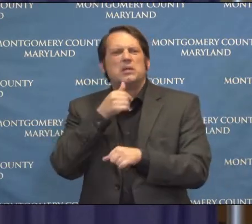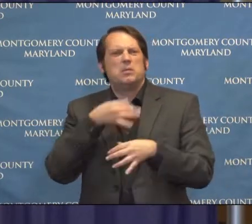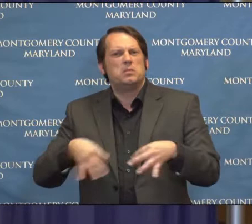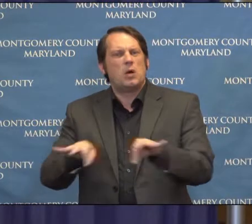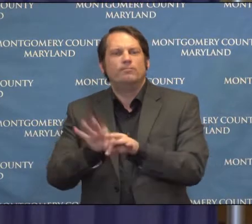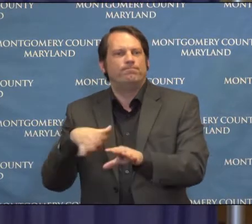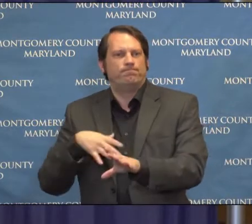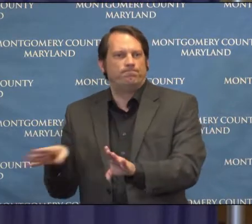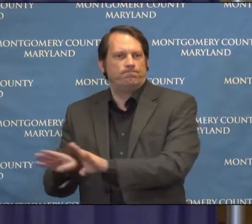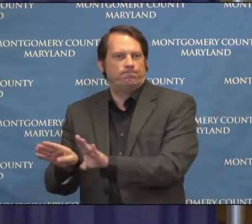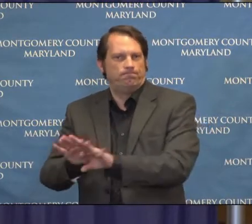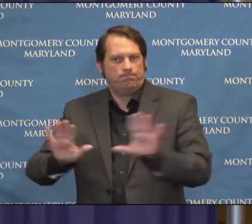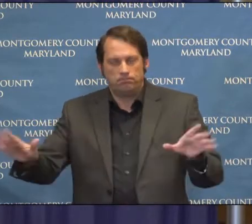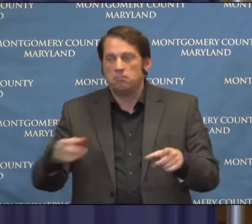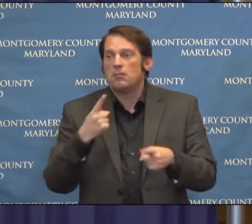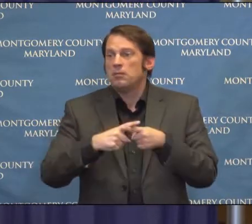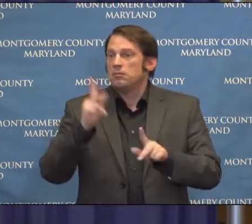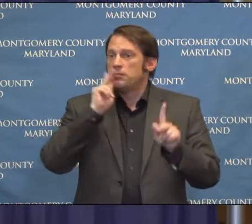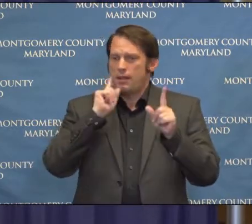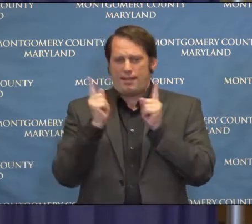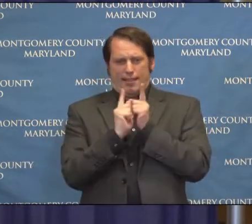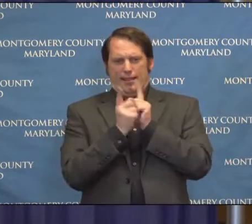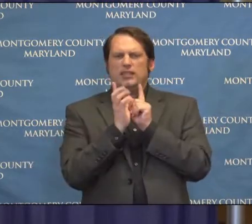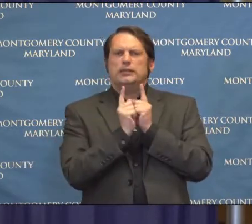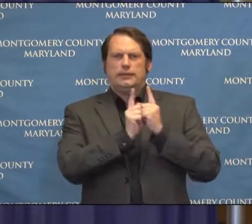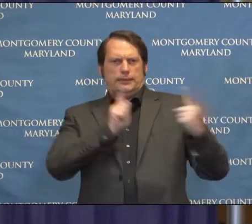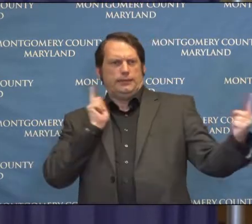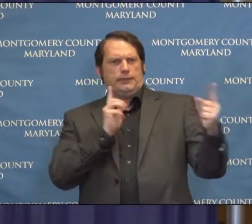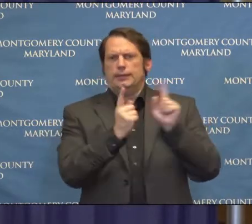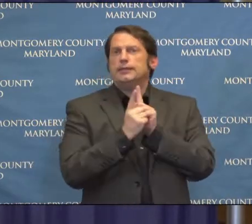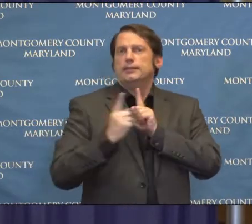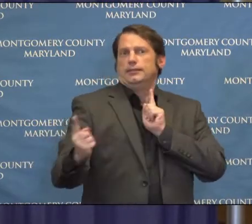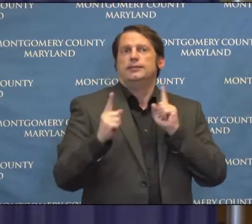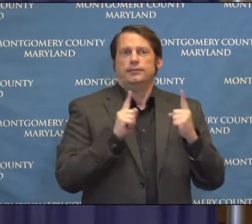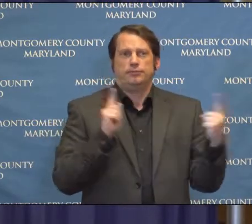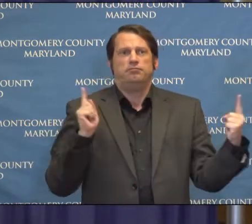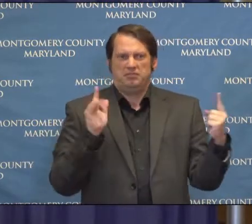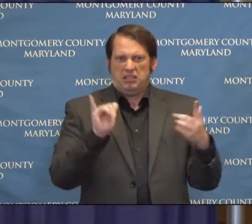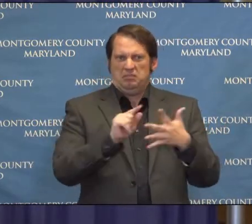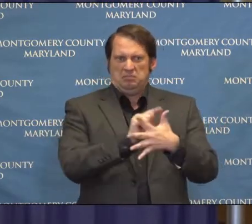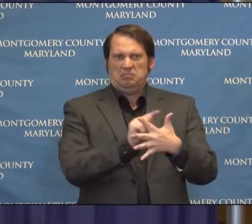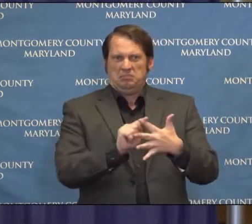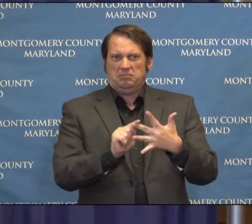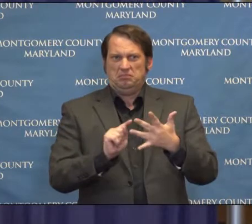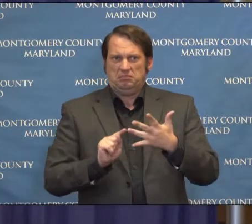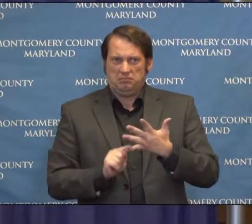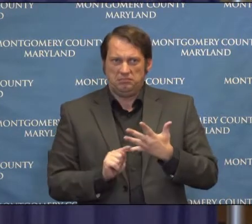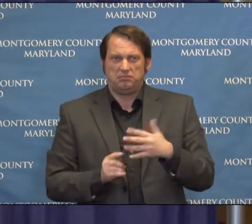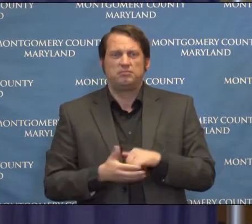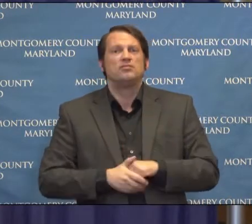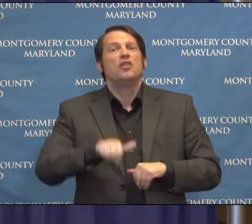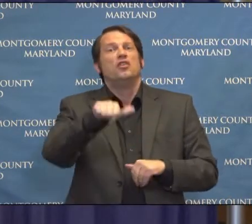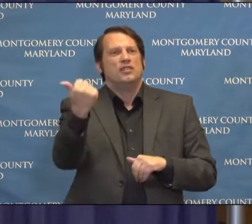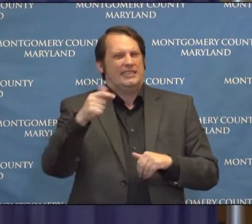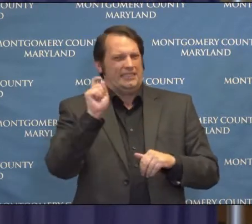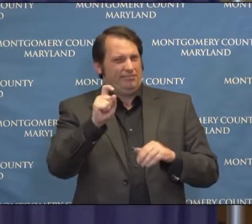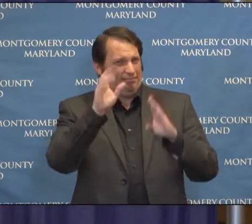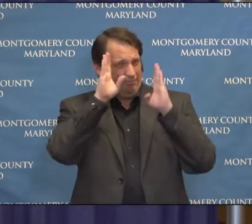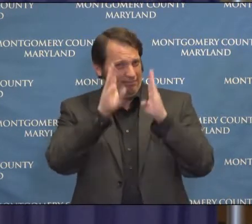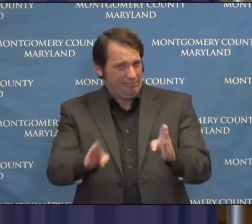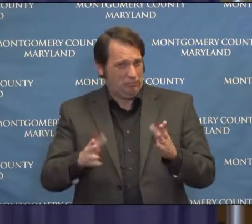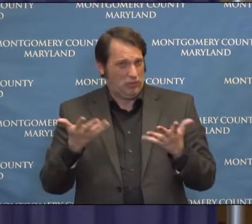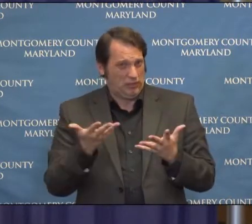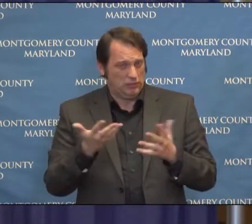2,000 cases. A number that I also want folks to look at is we've been following is the percentage of those who are